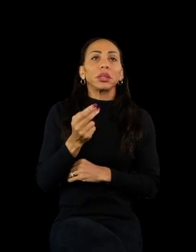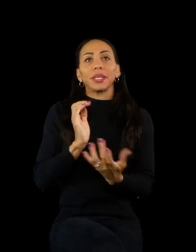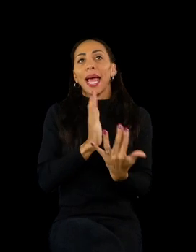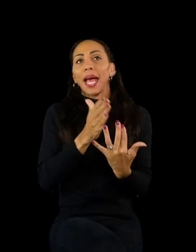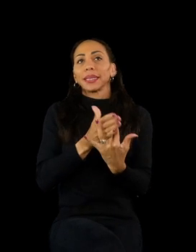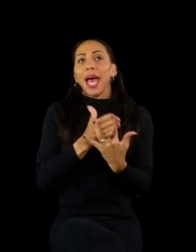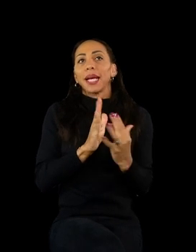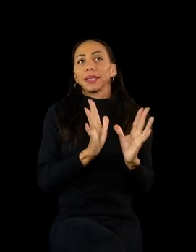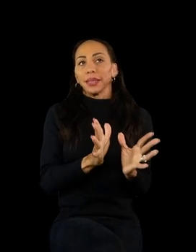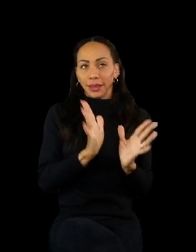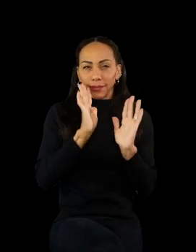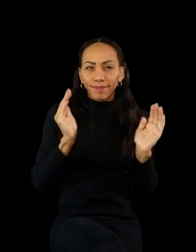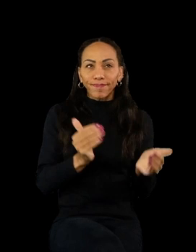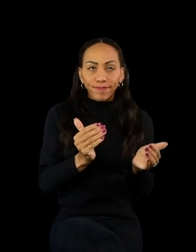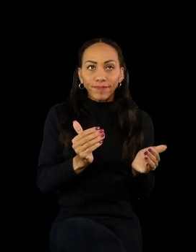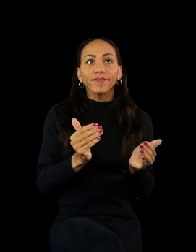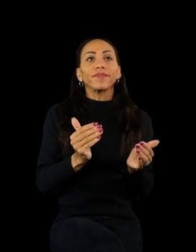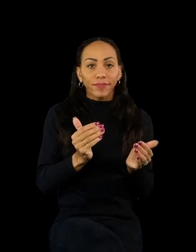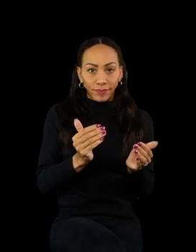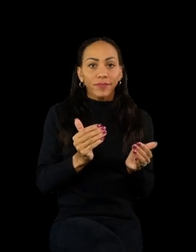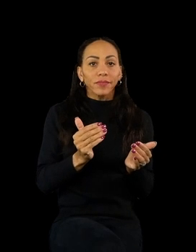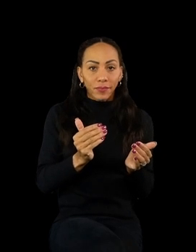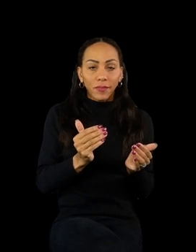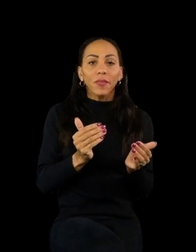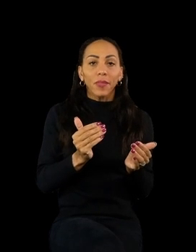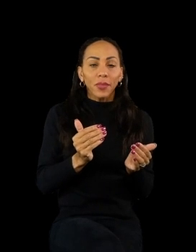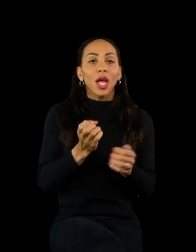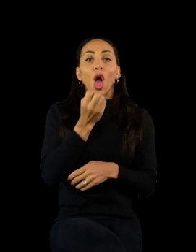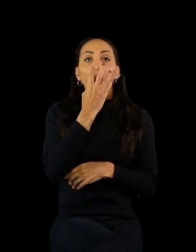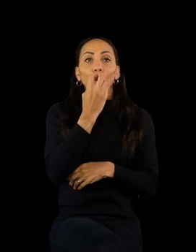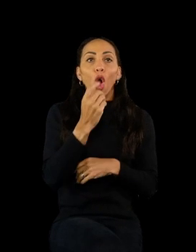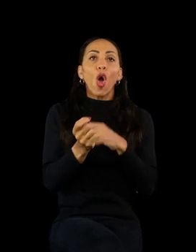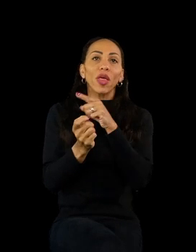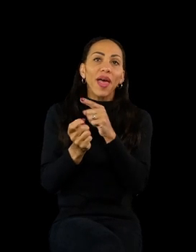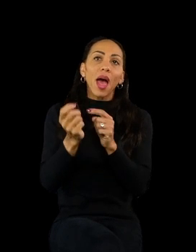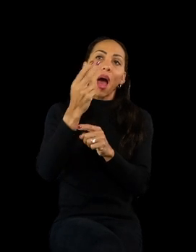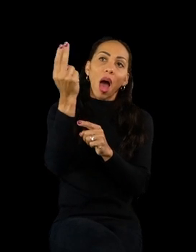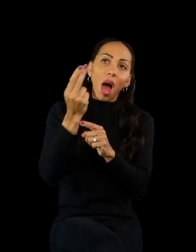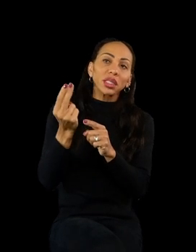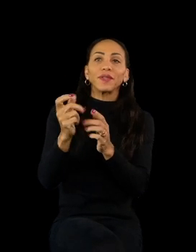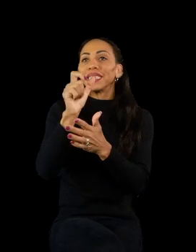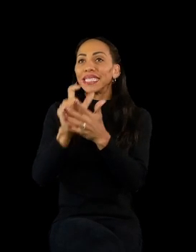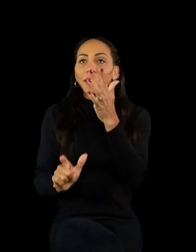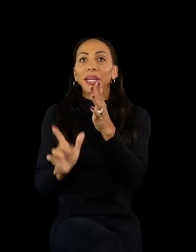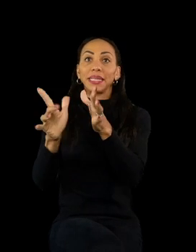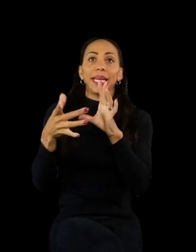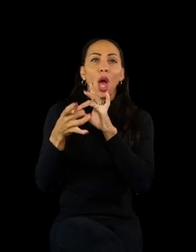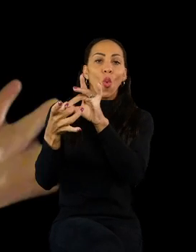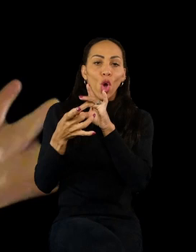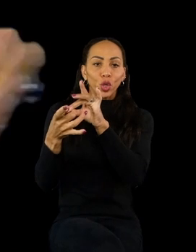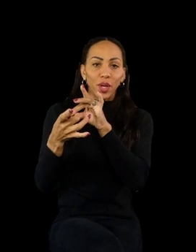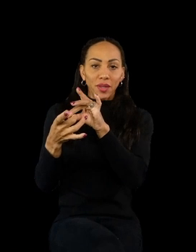and access, including working with the Arts with the Disabled Association Hong Kong. We've